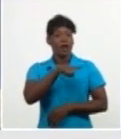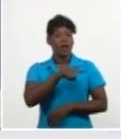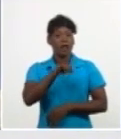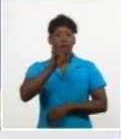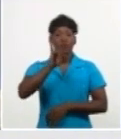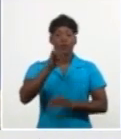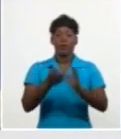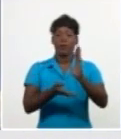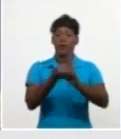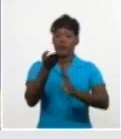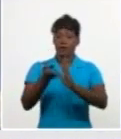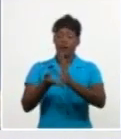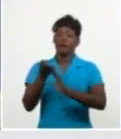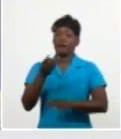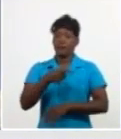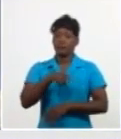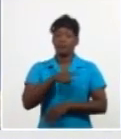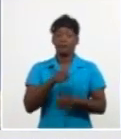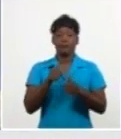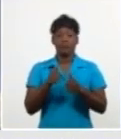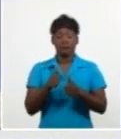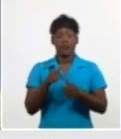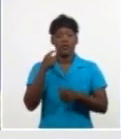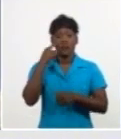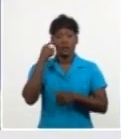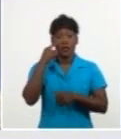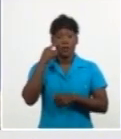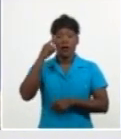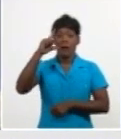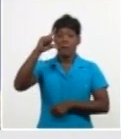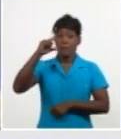fewer discharges than the number of confirmed cases.